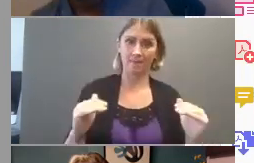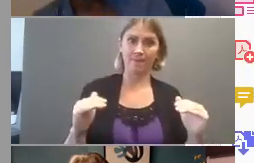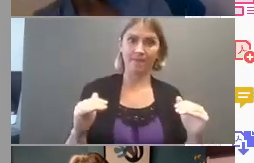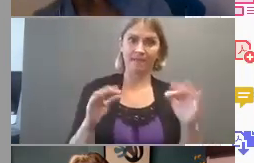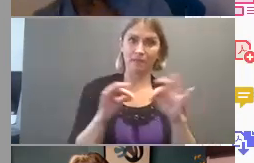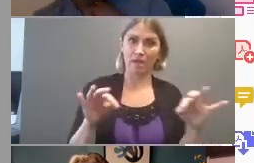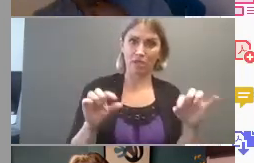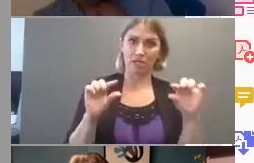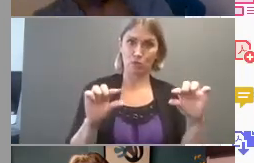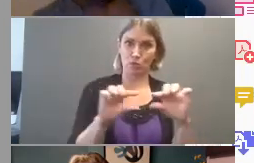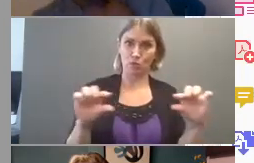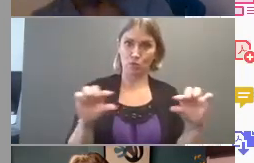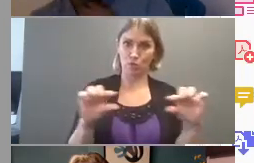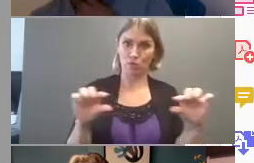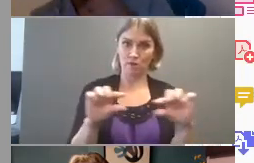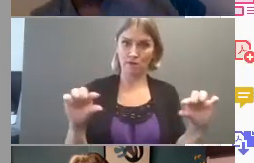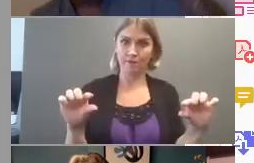here.